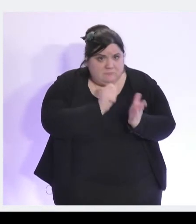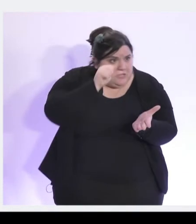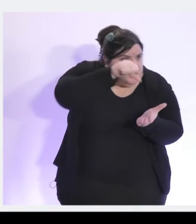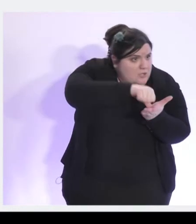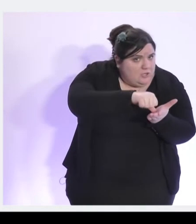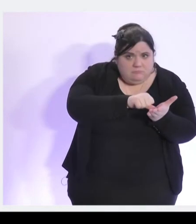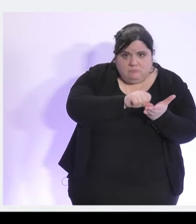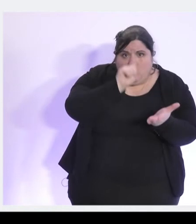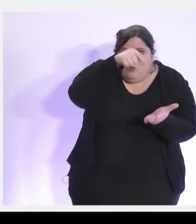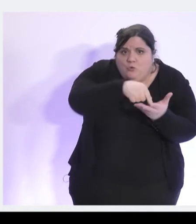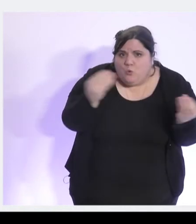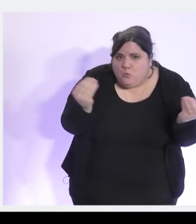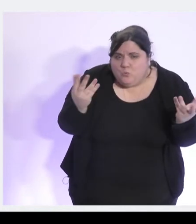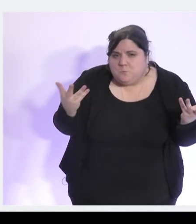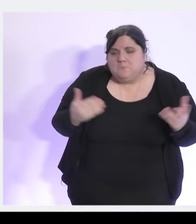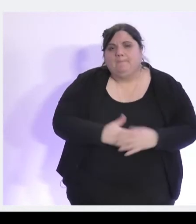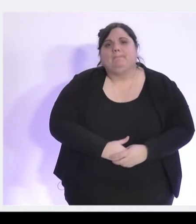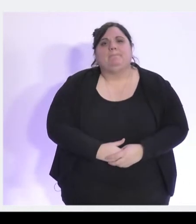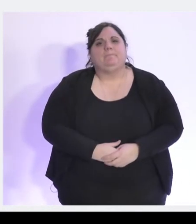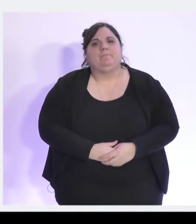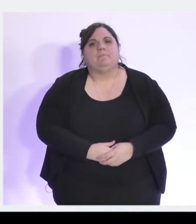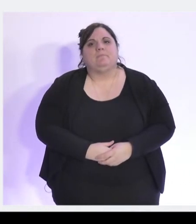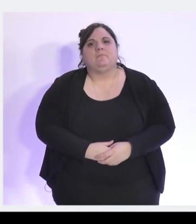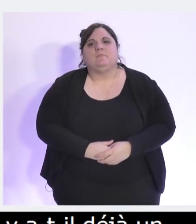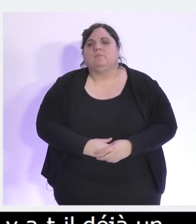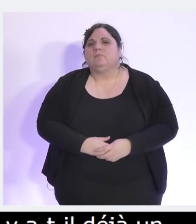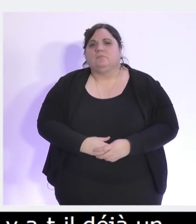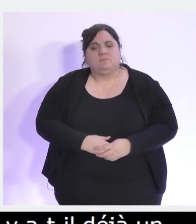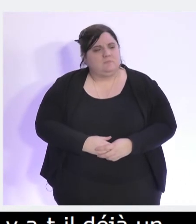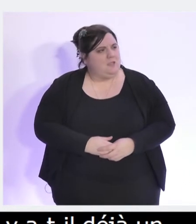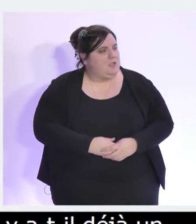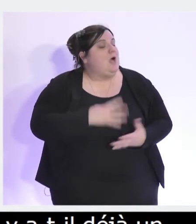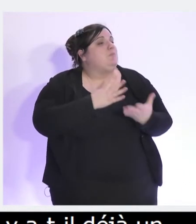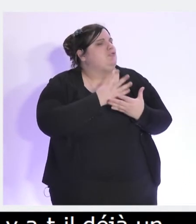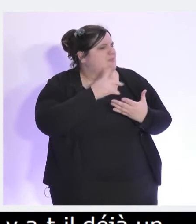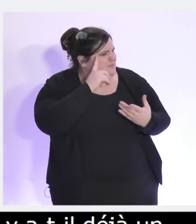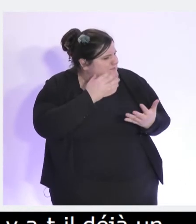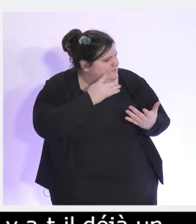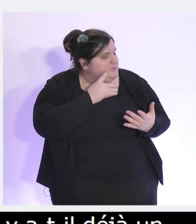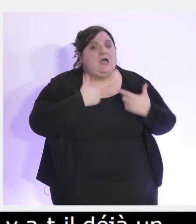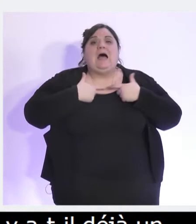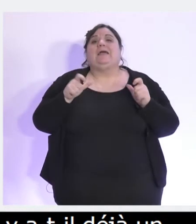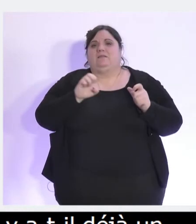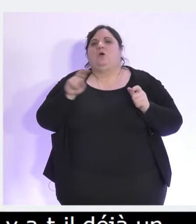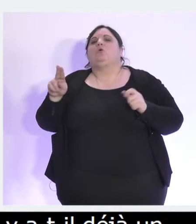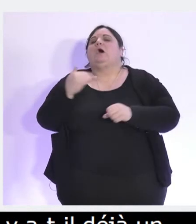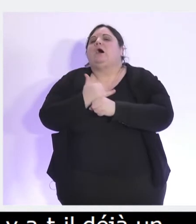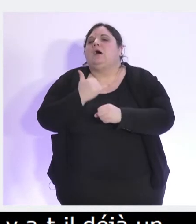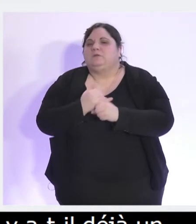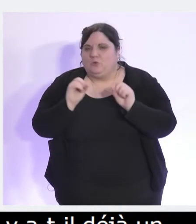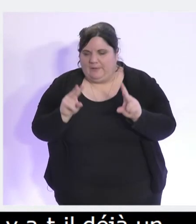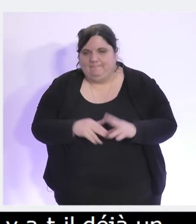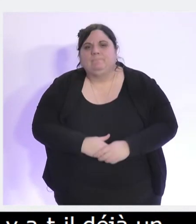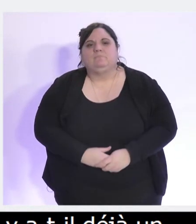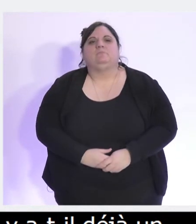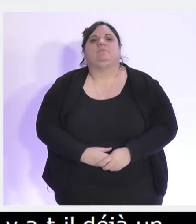Well, what is that? Accessible. Oh, accessible. Okay, because I'm not. Right. Well,